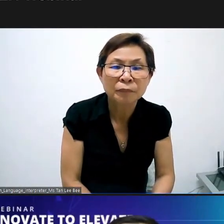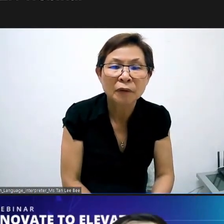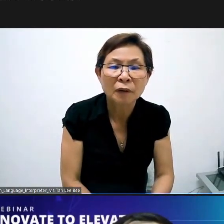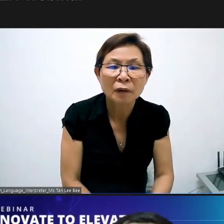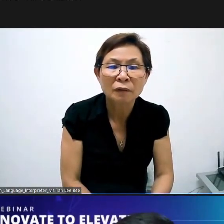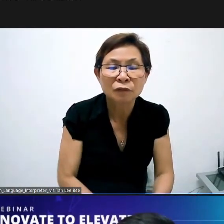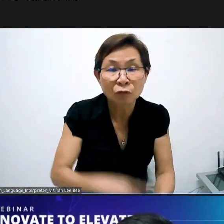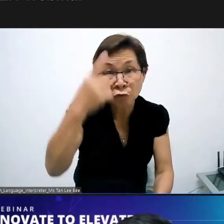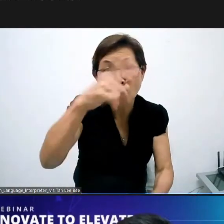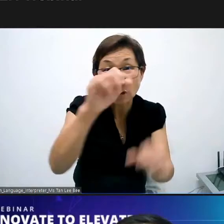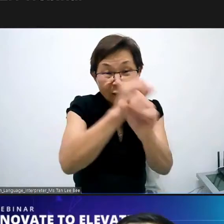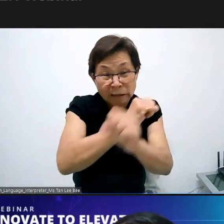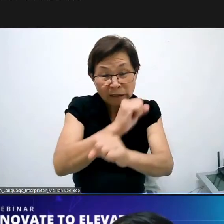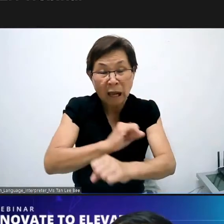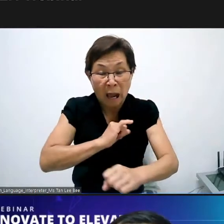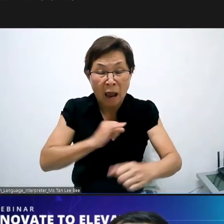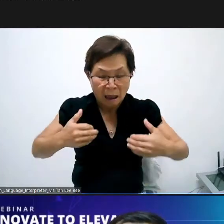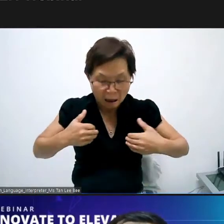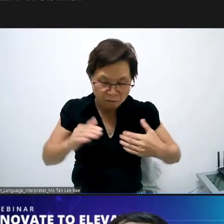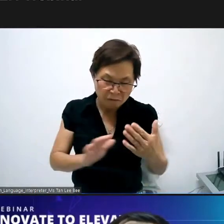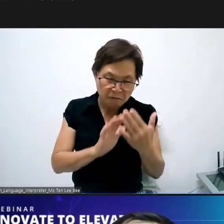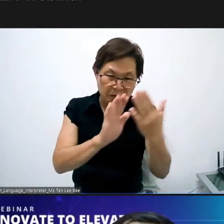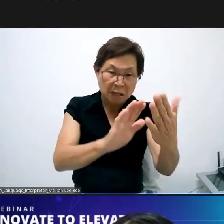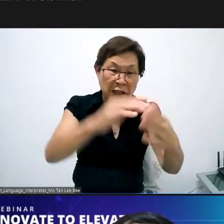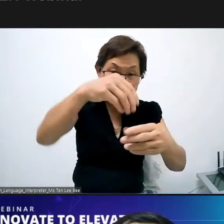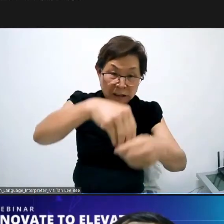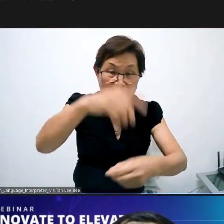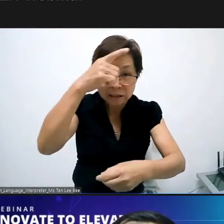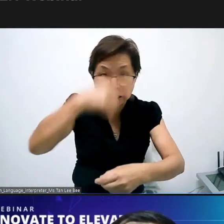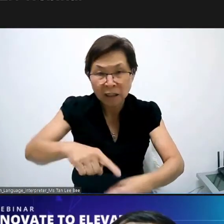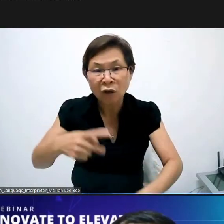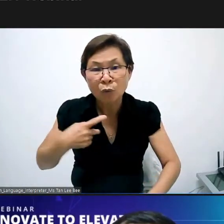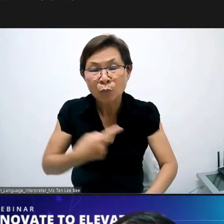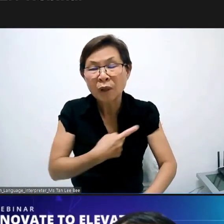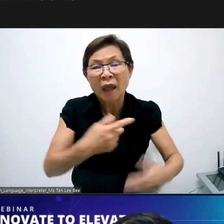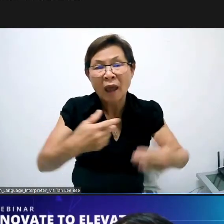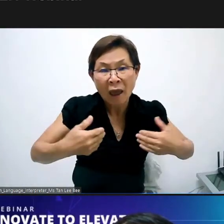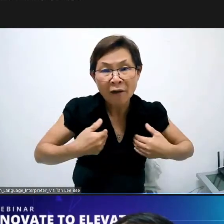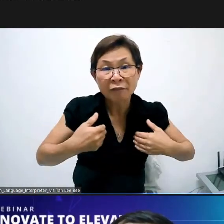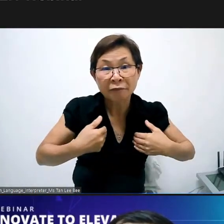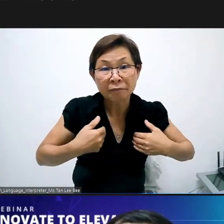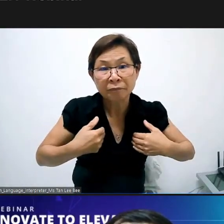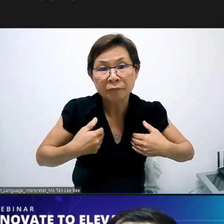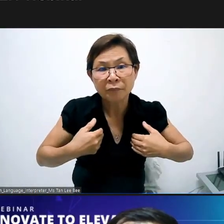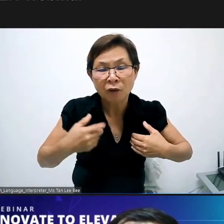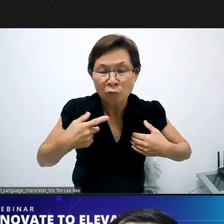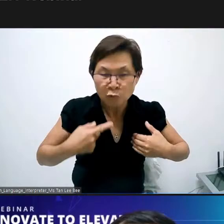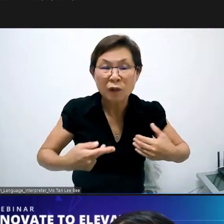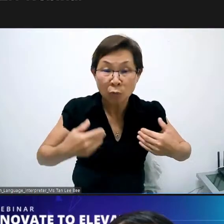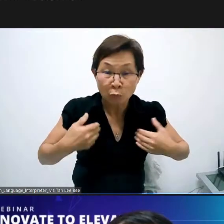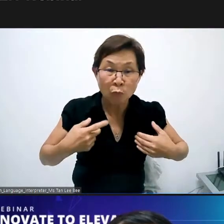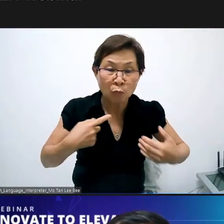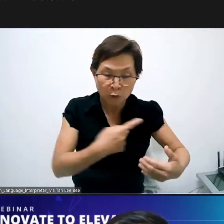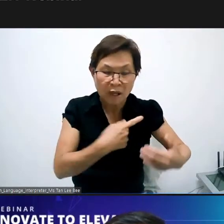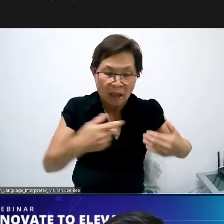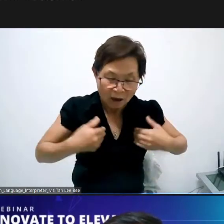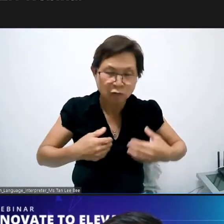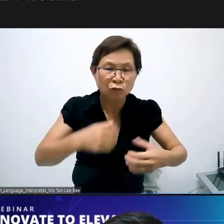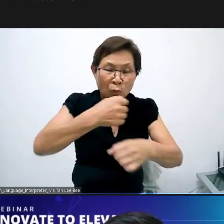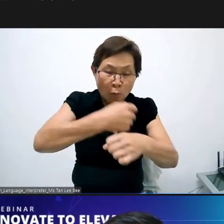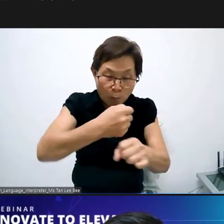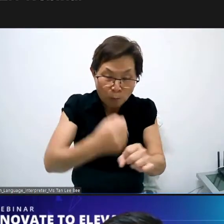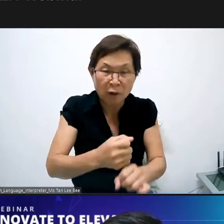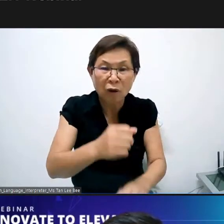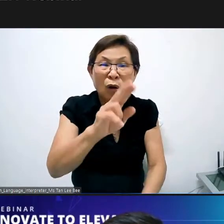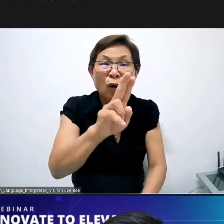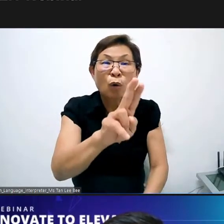for the challenge that I have been faced is like, since we have to develop the program that